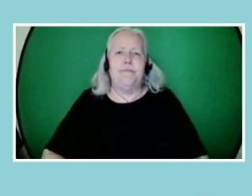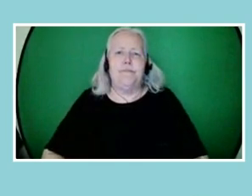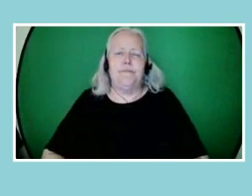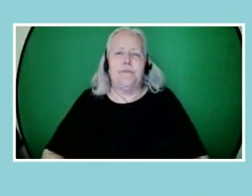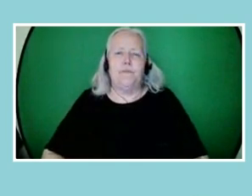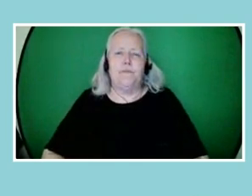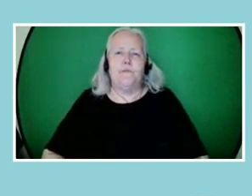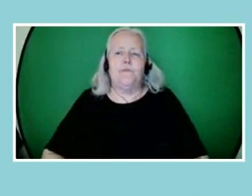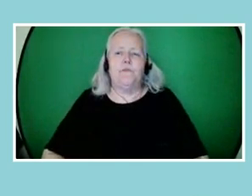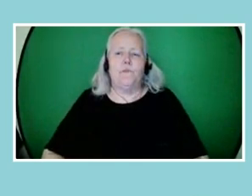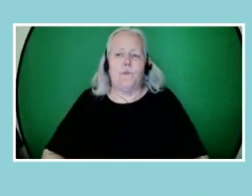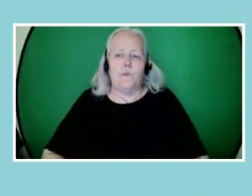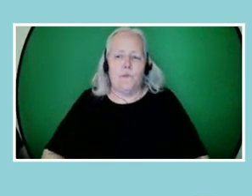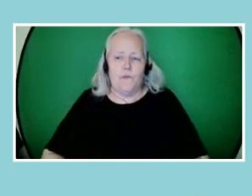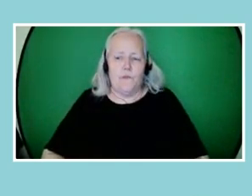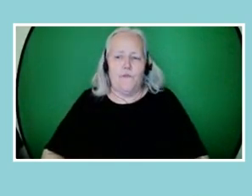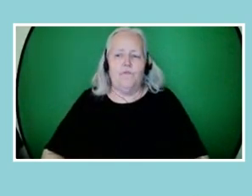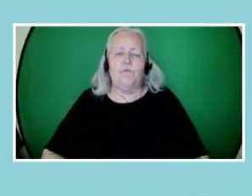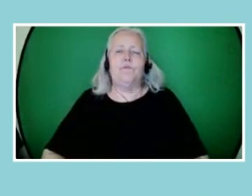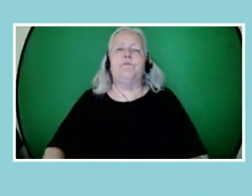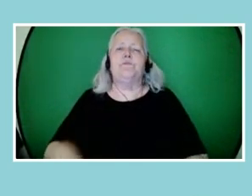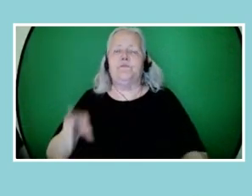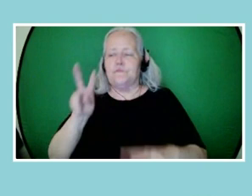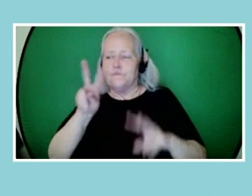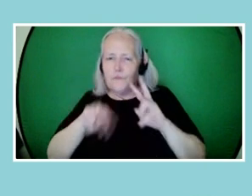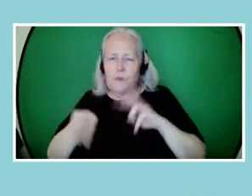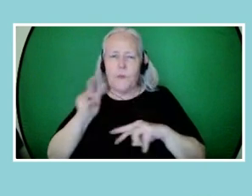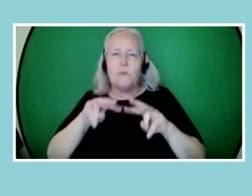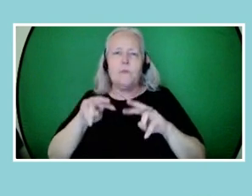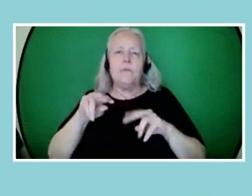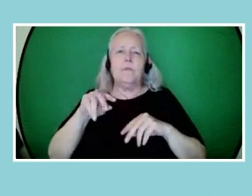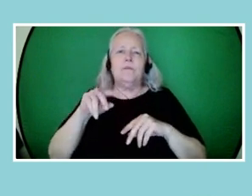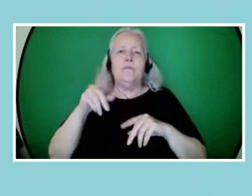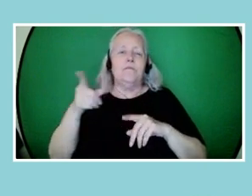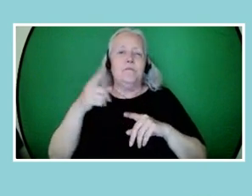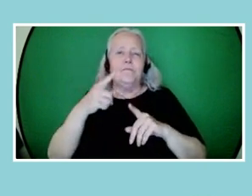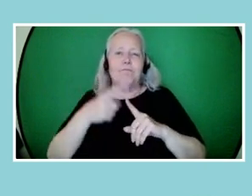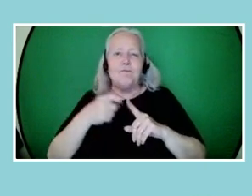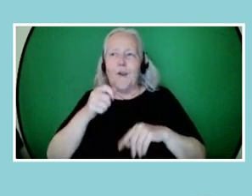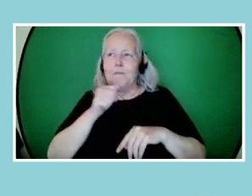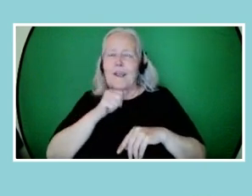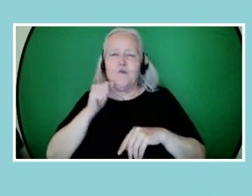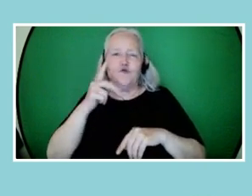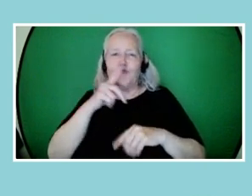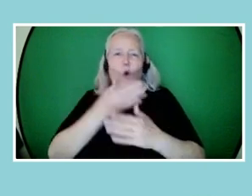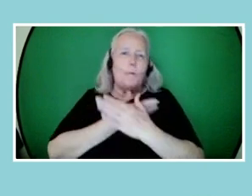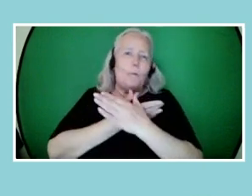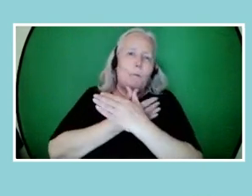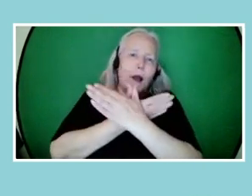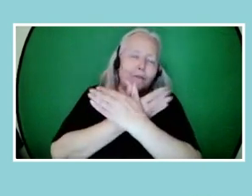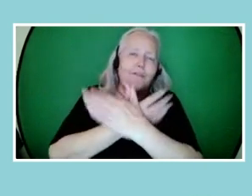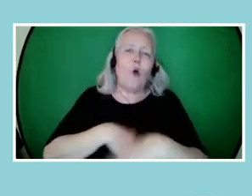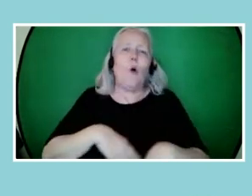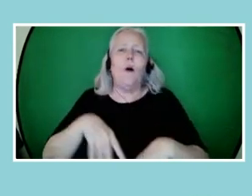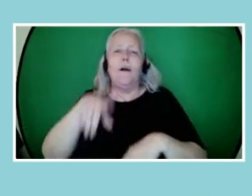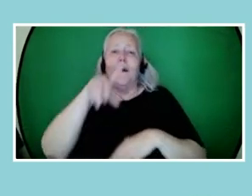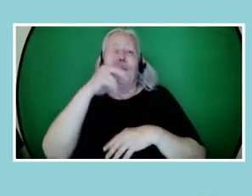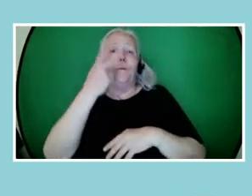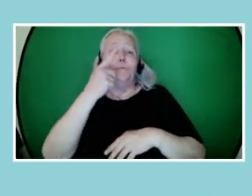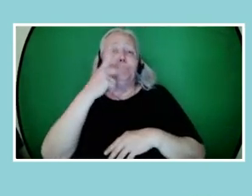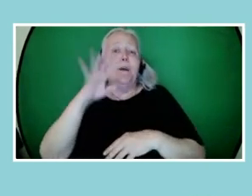Okay, so I'm seeing Ross from Arizona said he saw some butterflies and flamingos, monkeys,